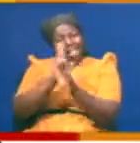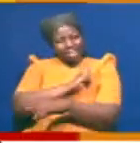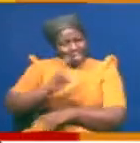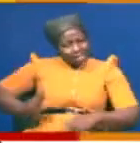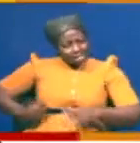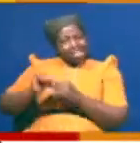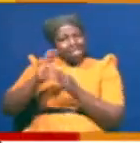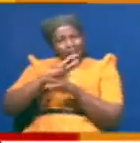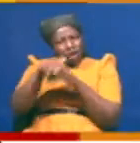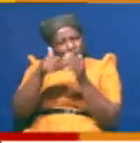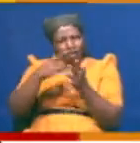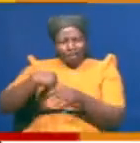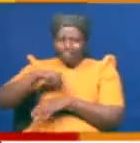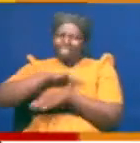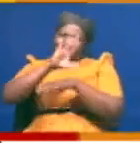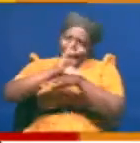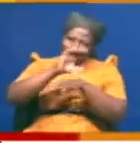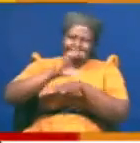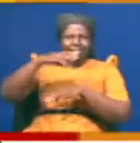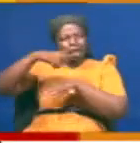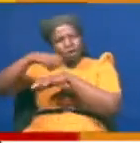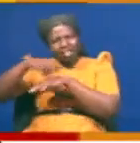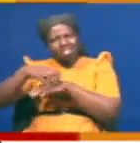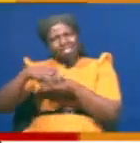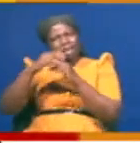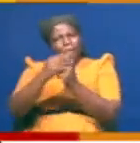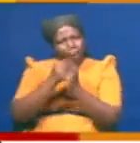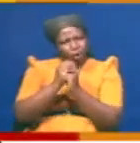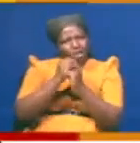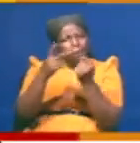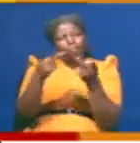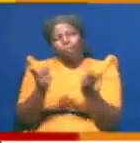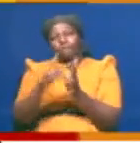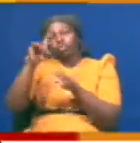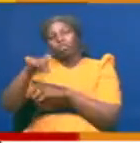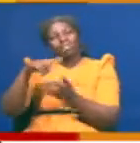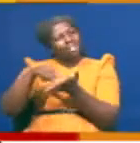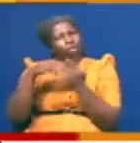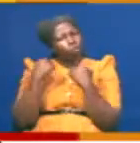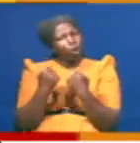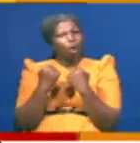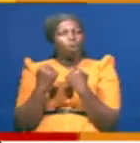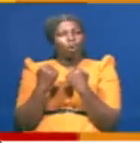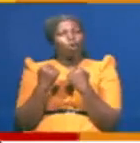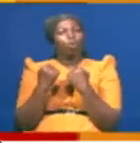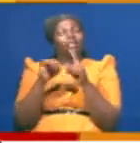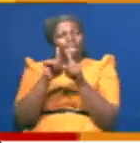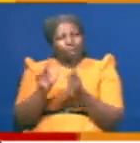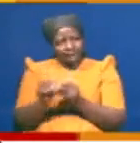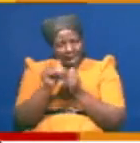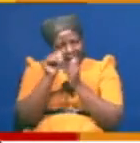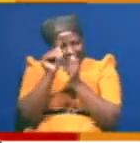us, churches, mosques, the place of worship, we should stand firm and we guide